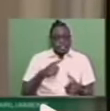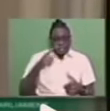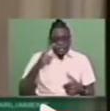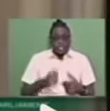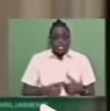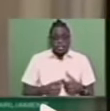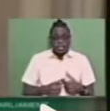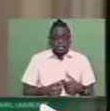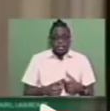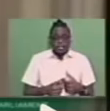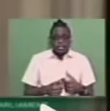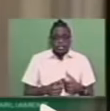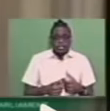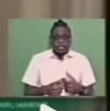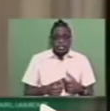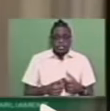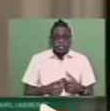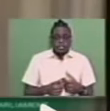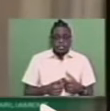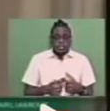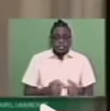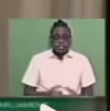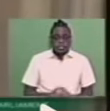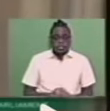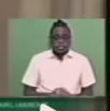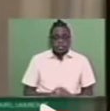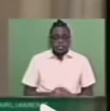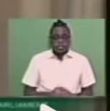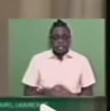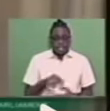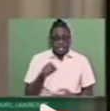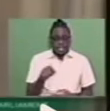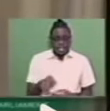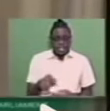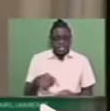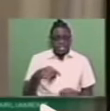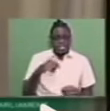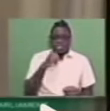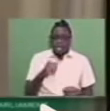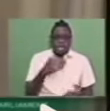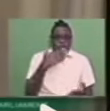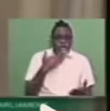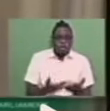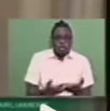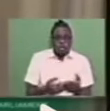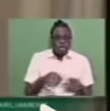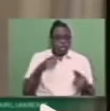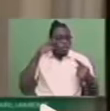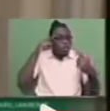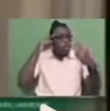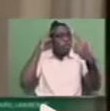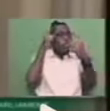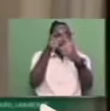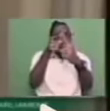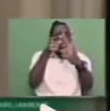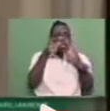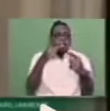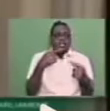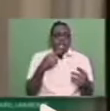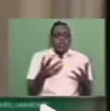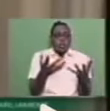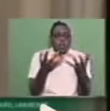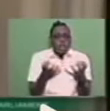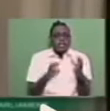schools. Is this the long sought after goal of developed country status? Today the minister talks